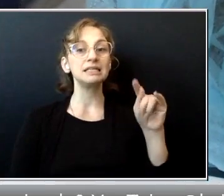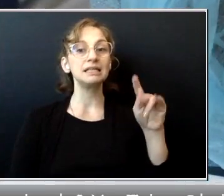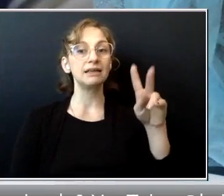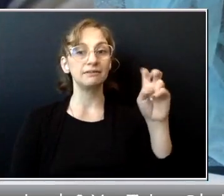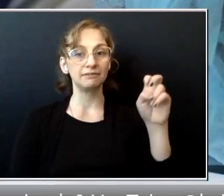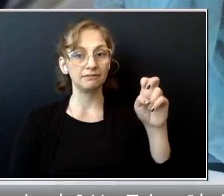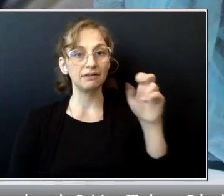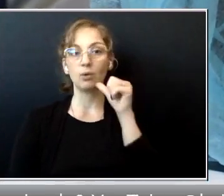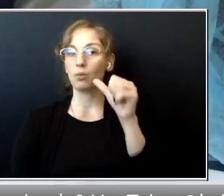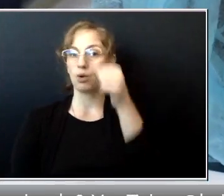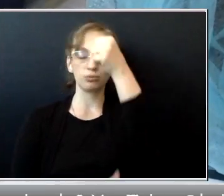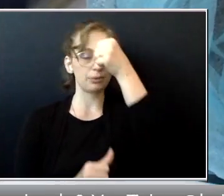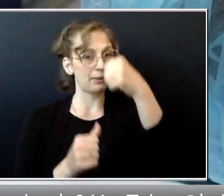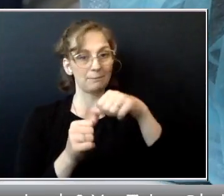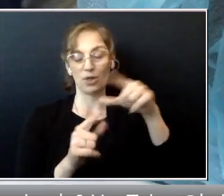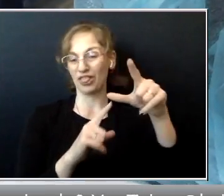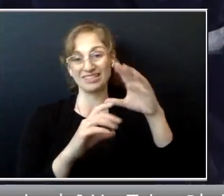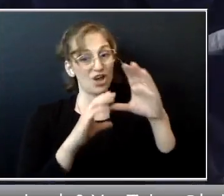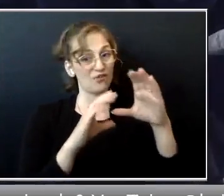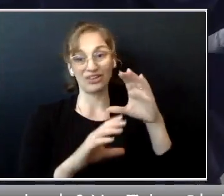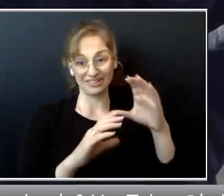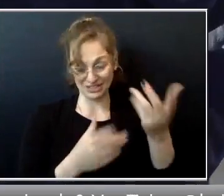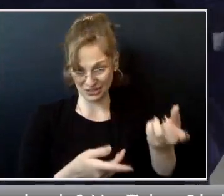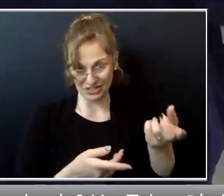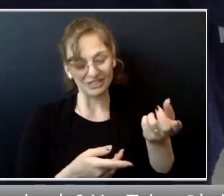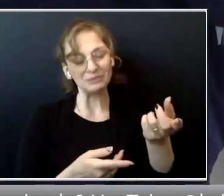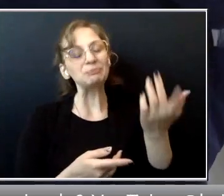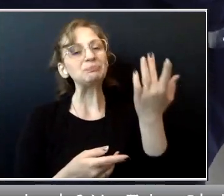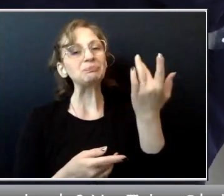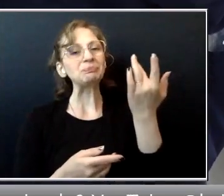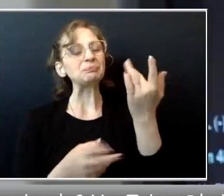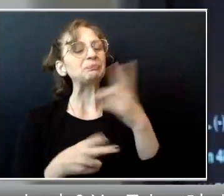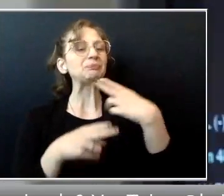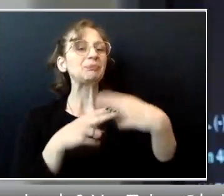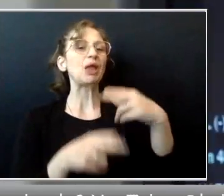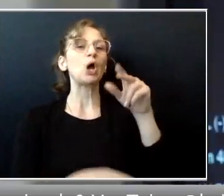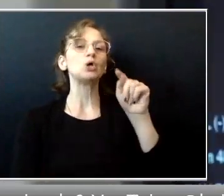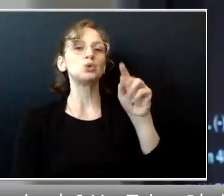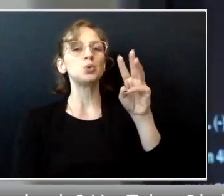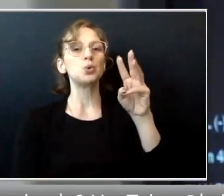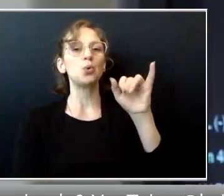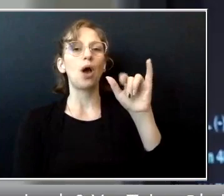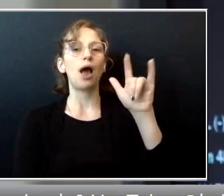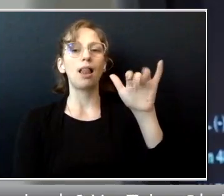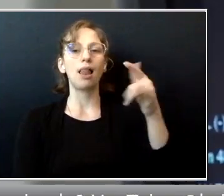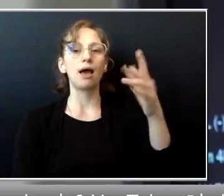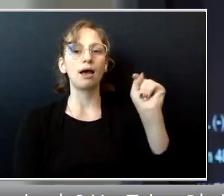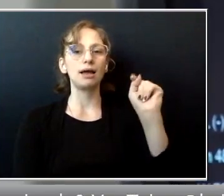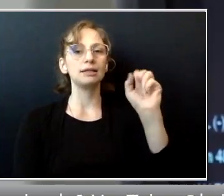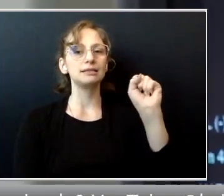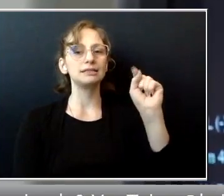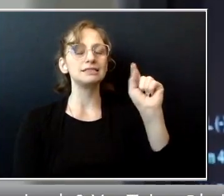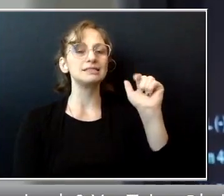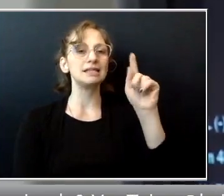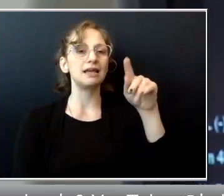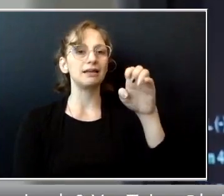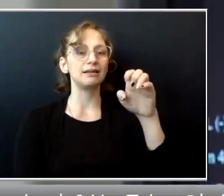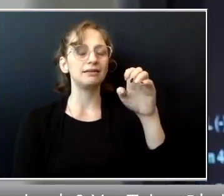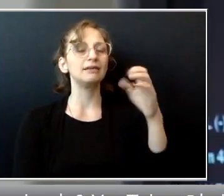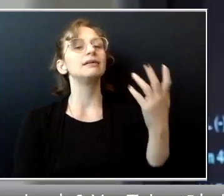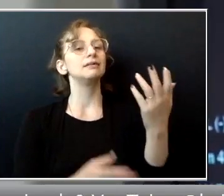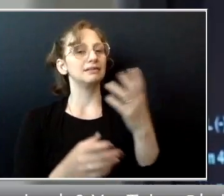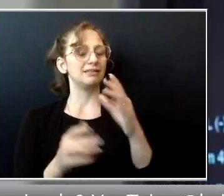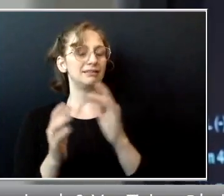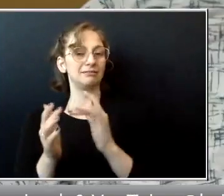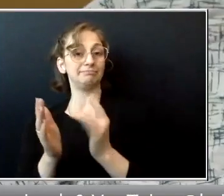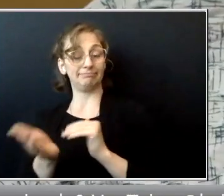this conversation. He's in a twilight state as his medical team works to reach the site of a large blood clot in his leg. It was